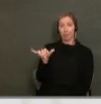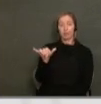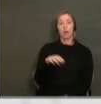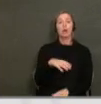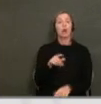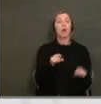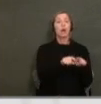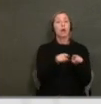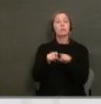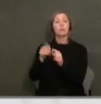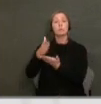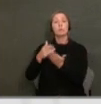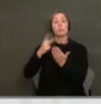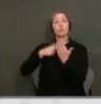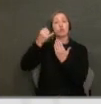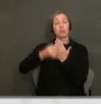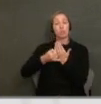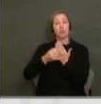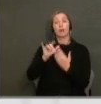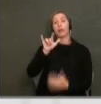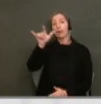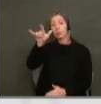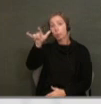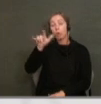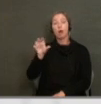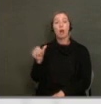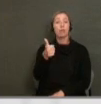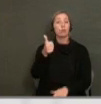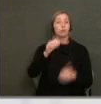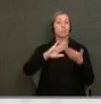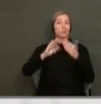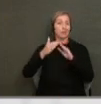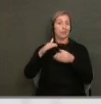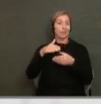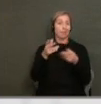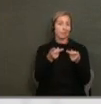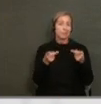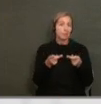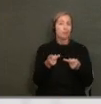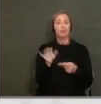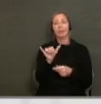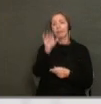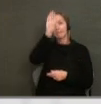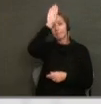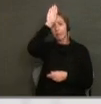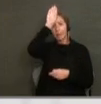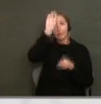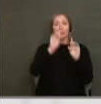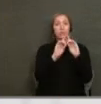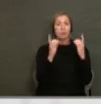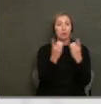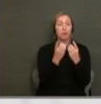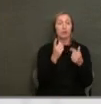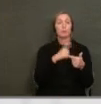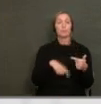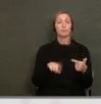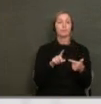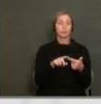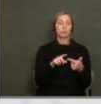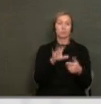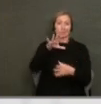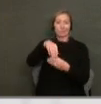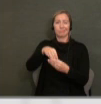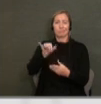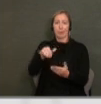some projects for the airport and other city facilities, like fire stations, that are incorporated in that